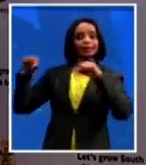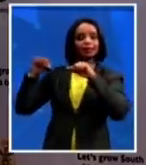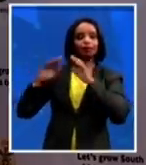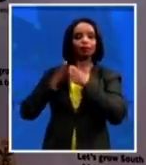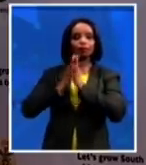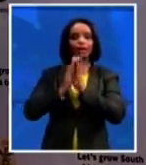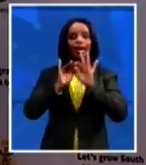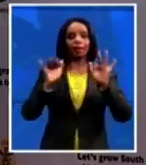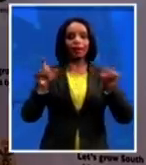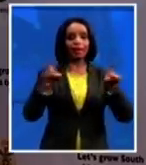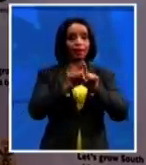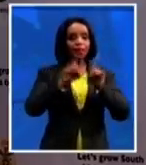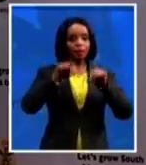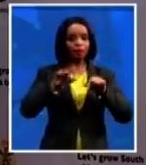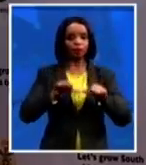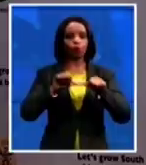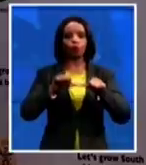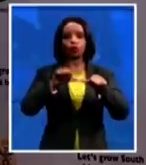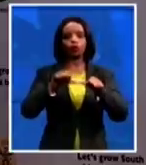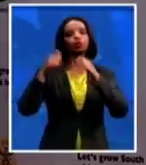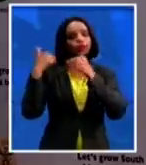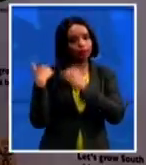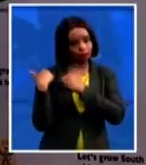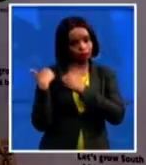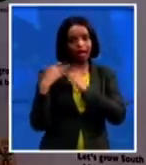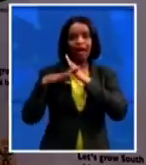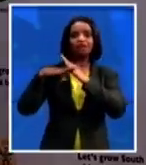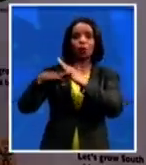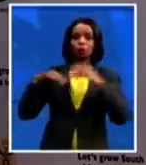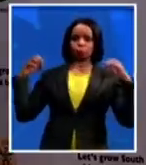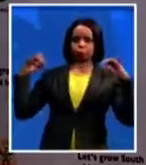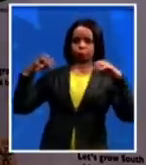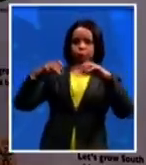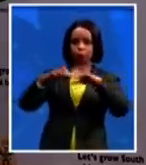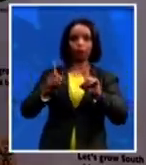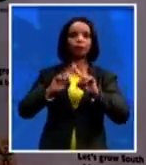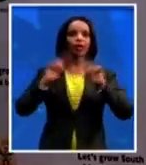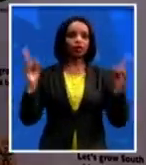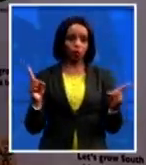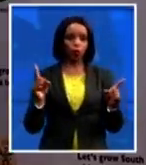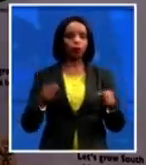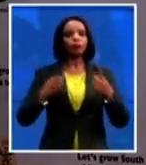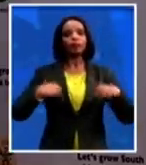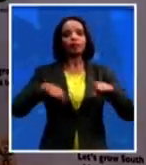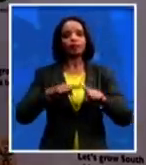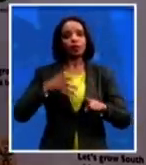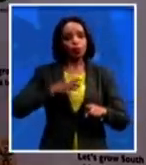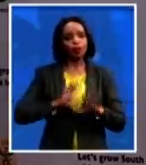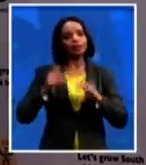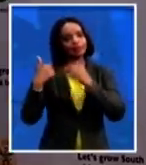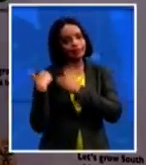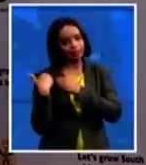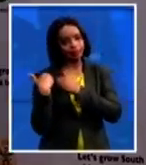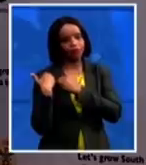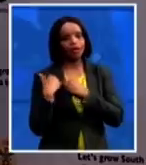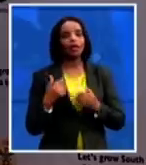make the festive season a joyous and a safe one for everyone by not drinking and driving. We must obey all the